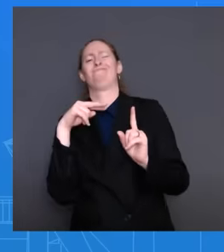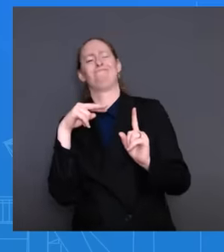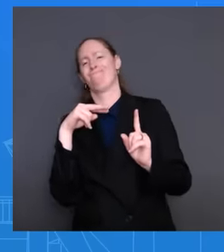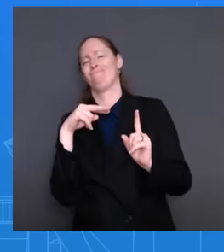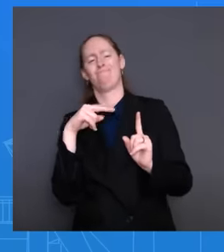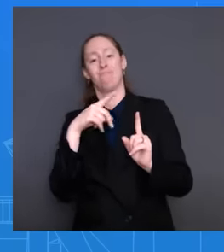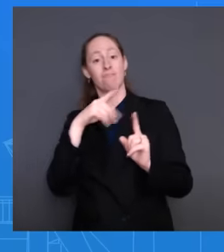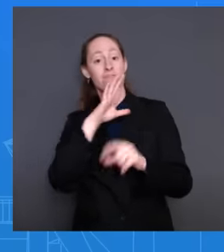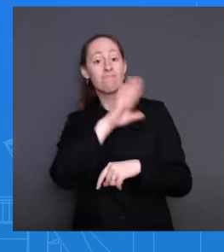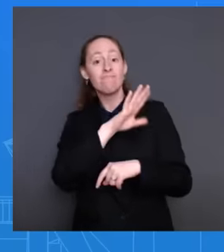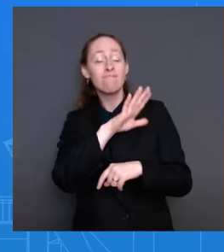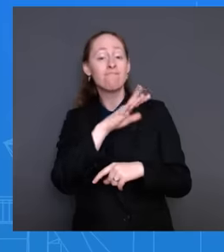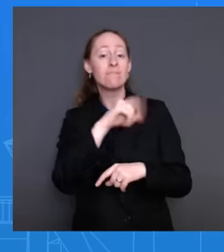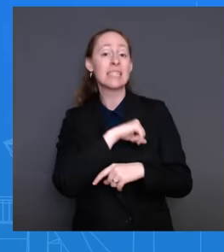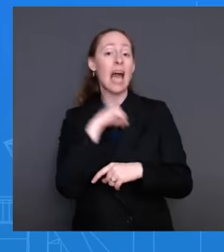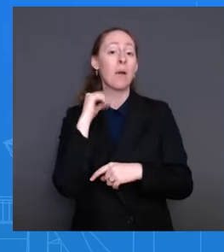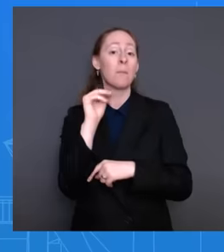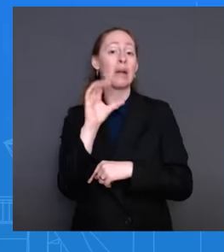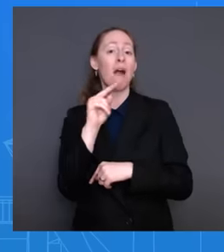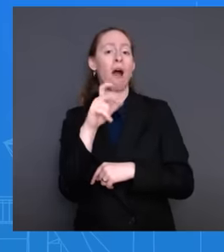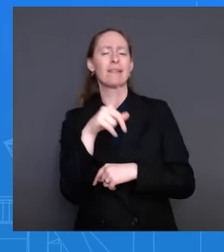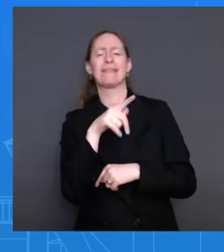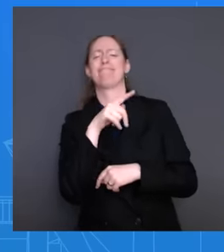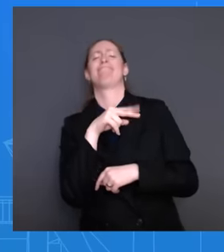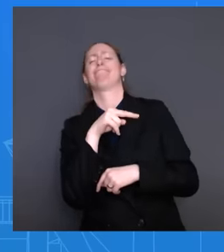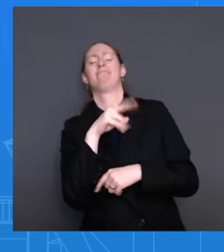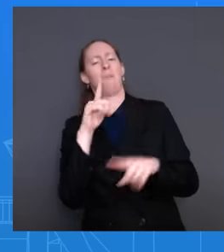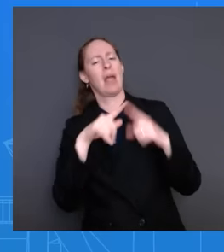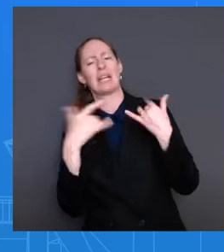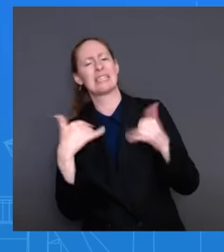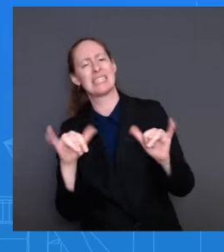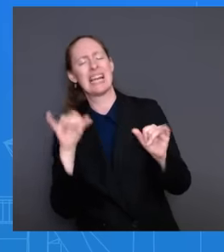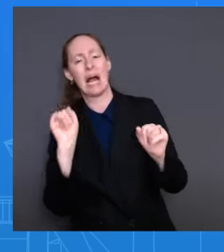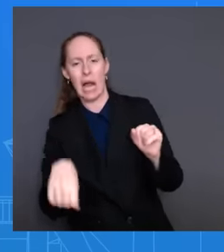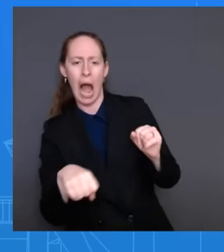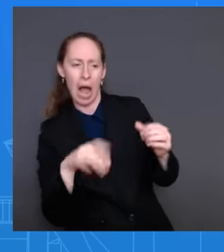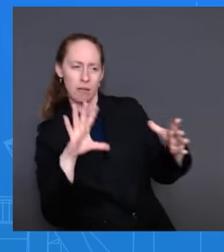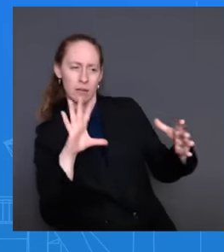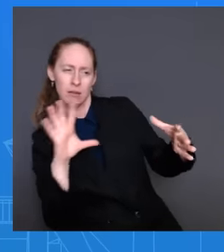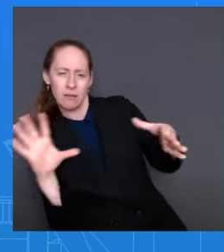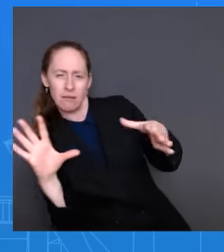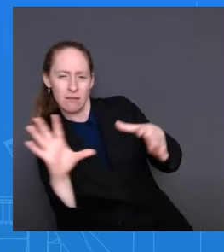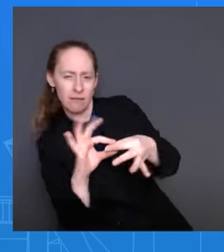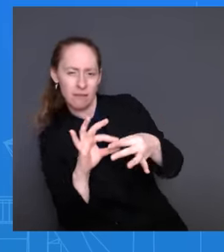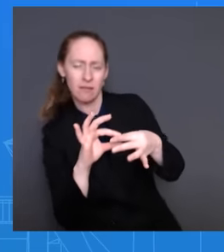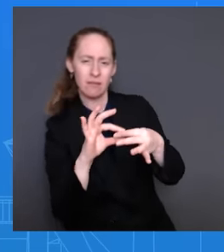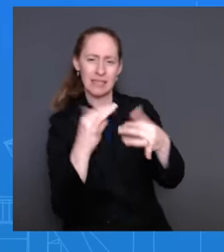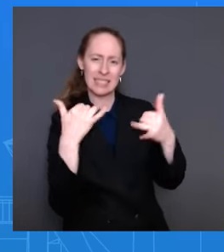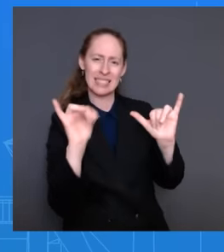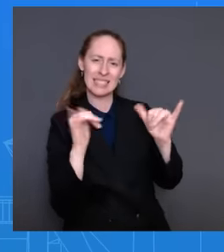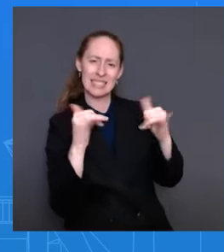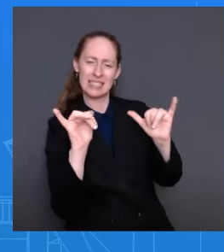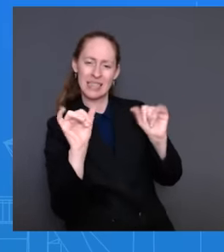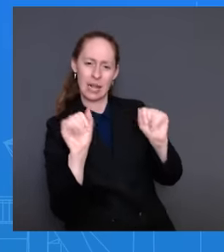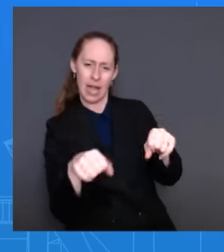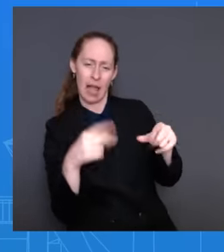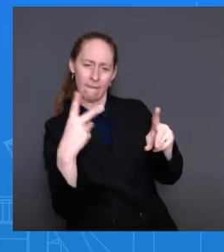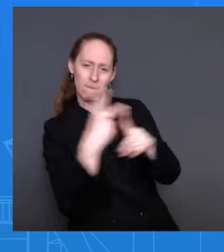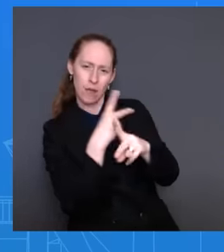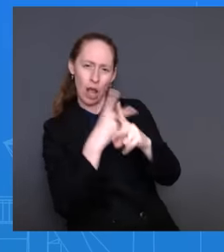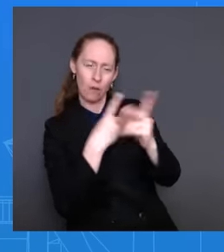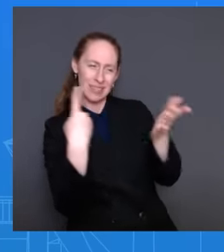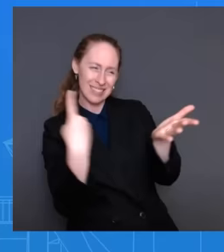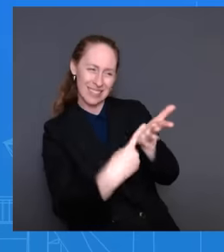have potentially come for senators to come together and Congress to come together. They should. They need to